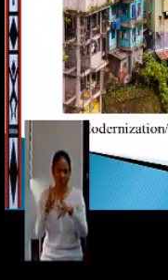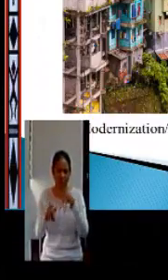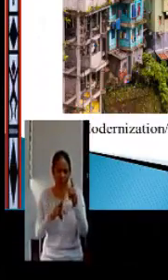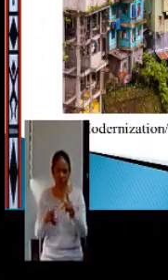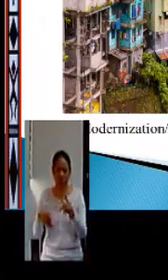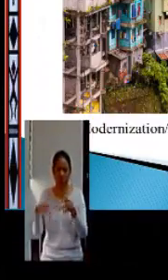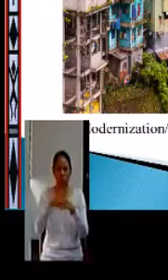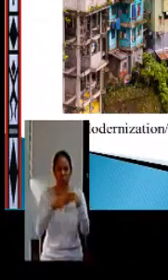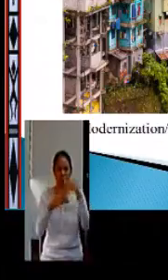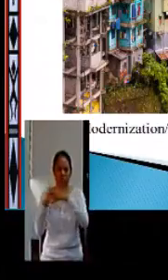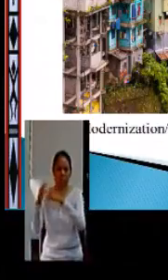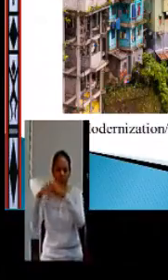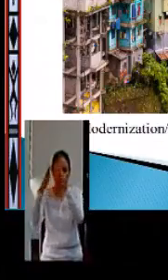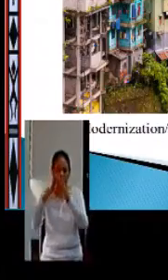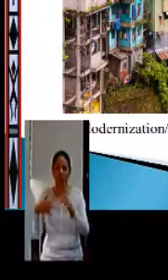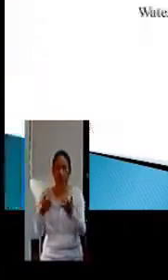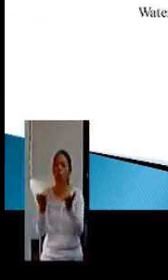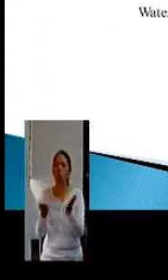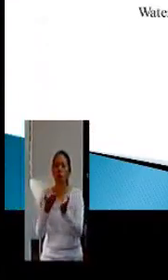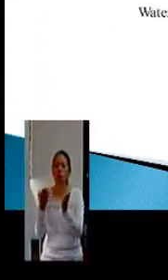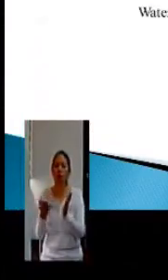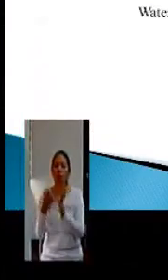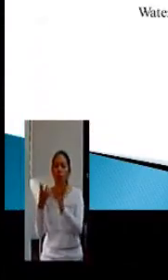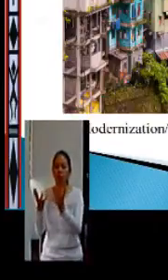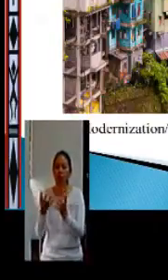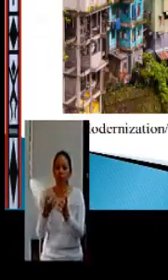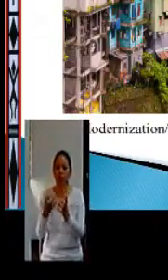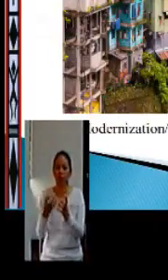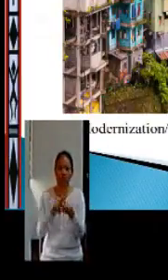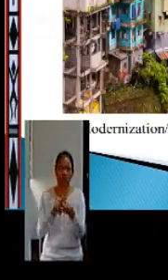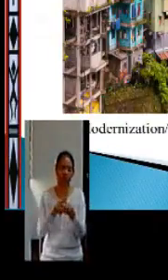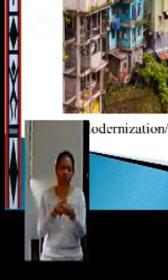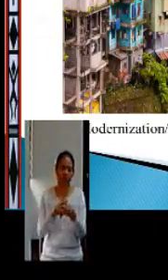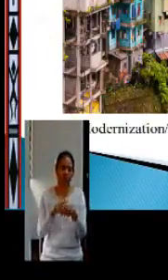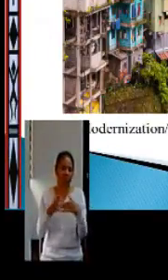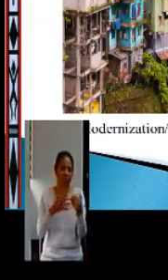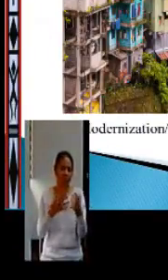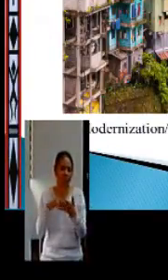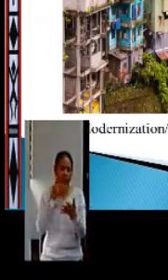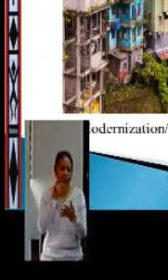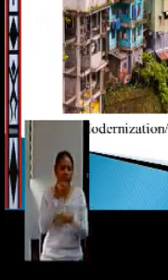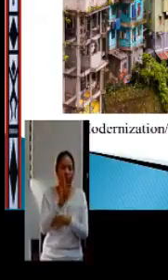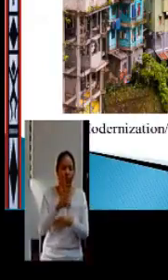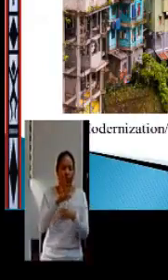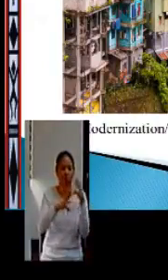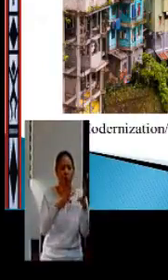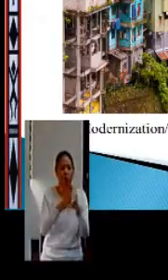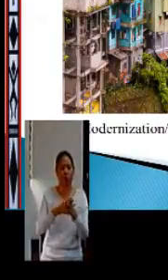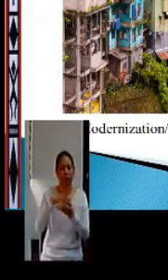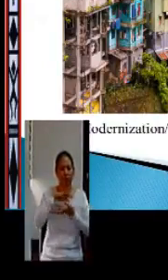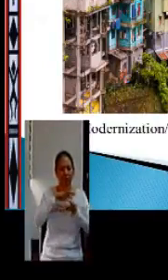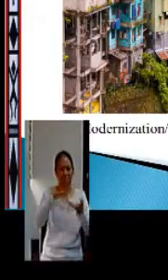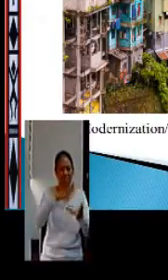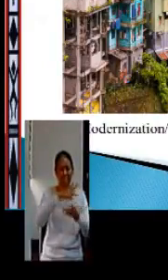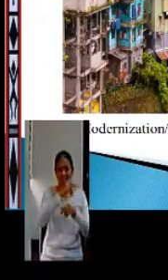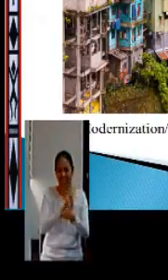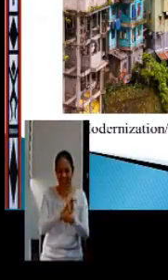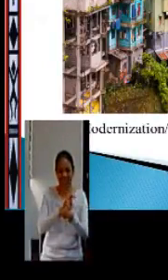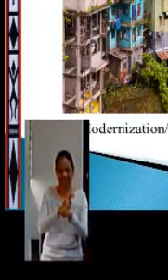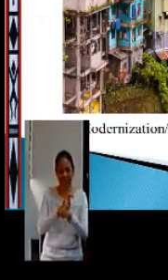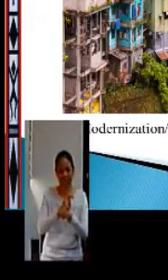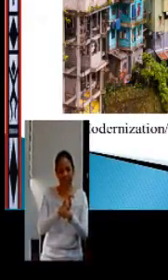wherever they want. While it is declared as a World Heritage Site, lagi na lang ganon na they just